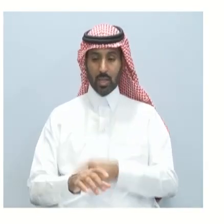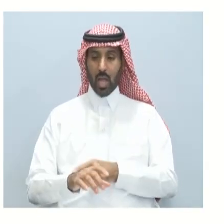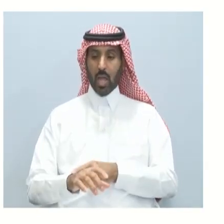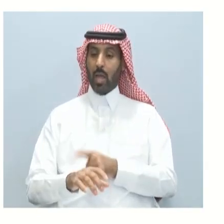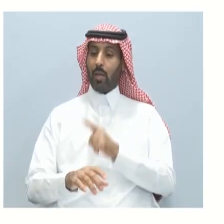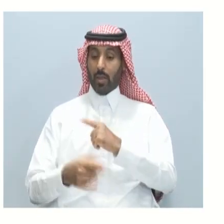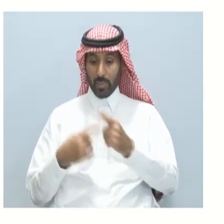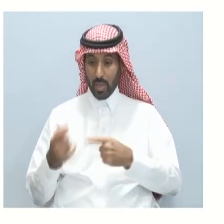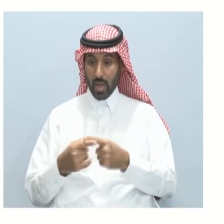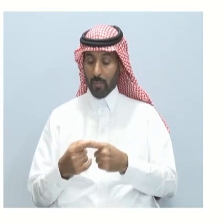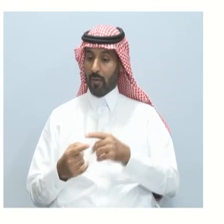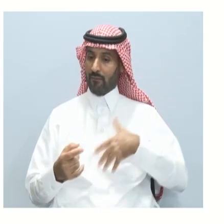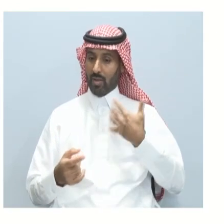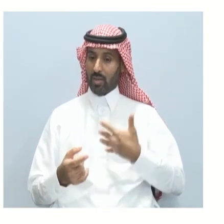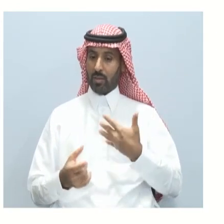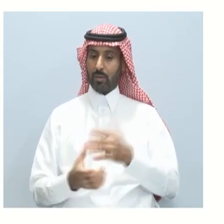have always felt.